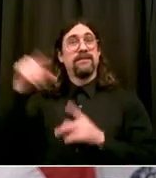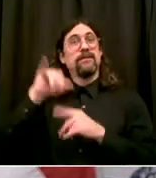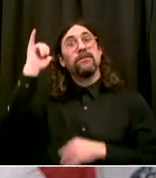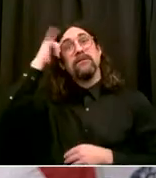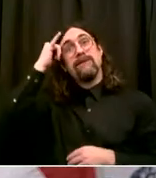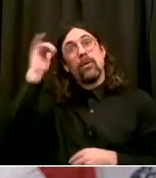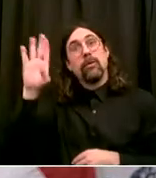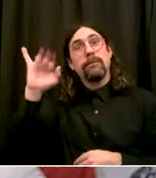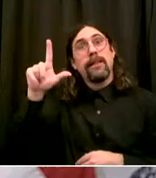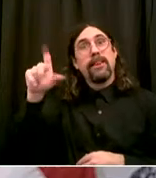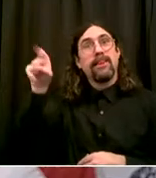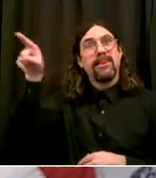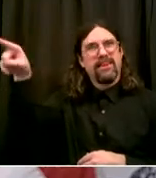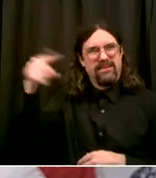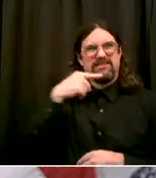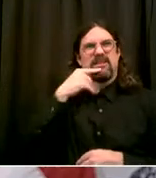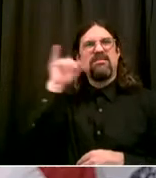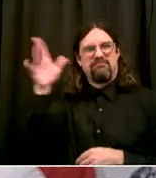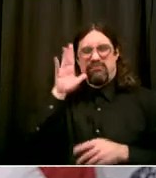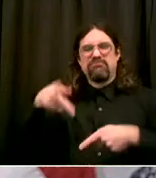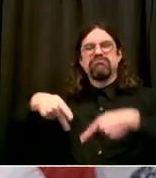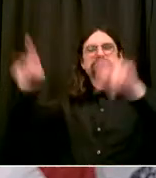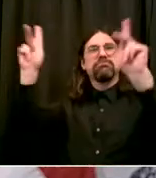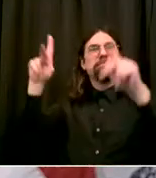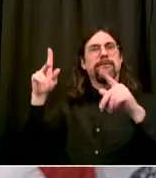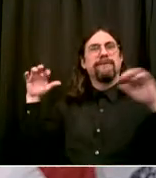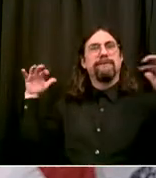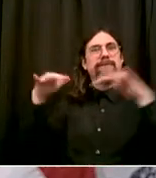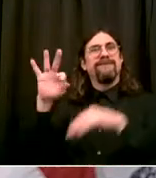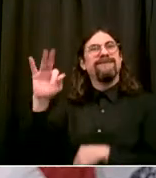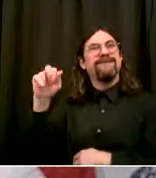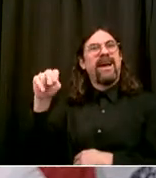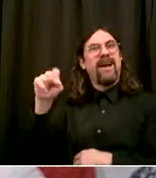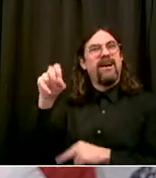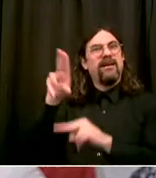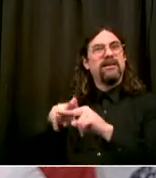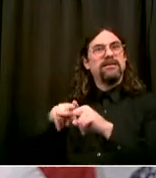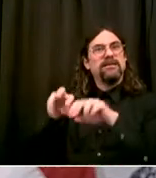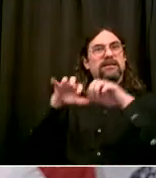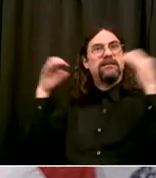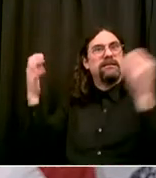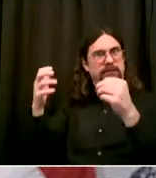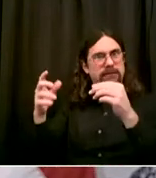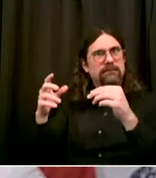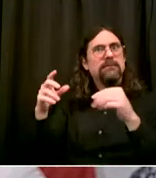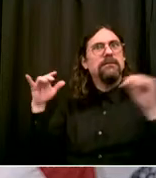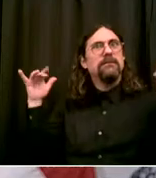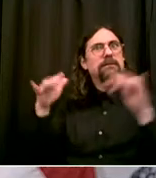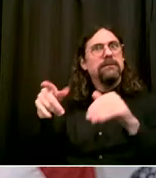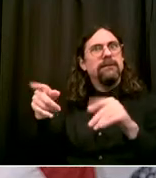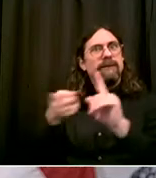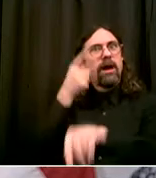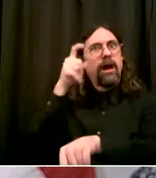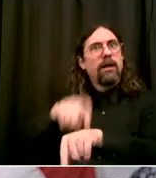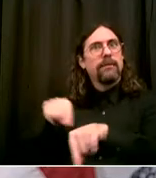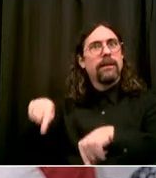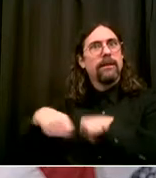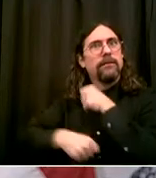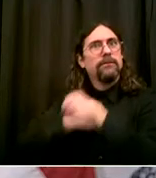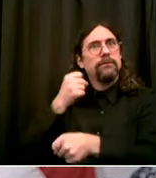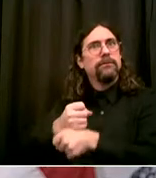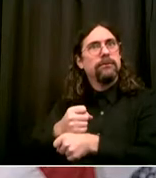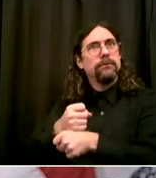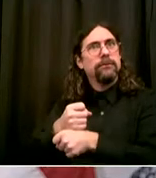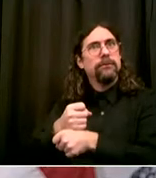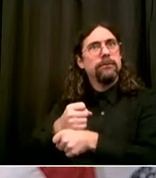Yankee Stadium or Citi Field? Would that be something you'd be open to? I'm pro-outdoors, anti-indoors is my